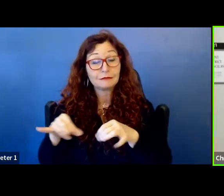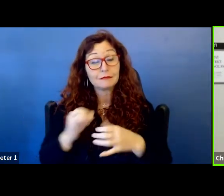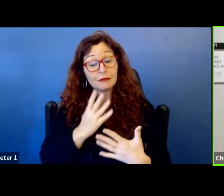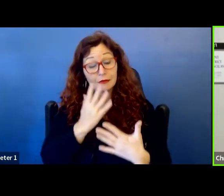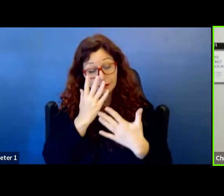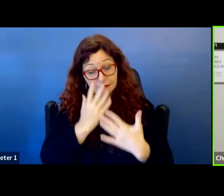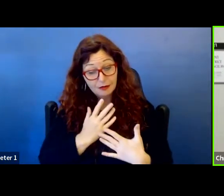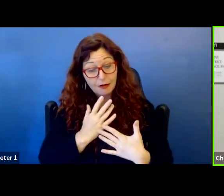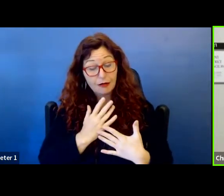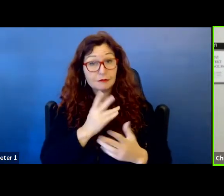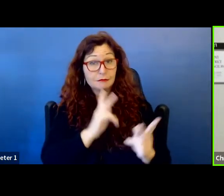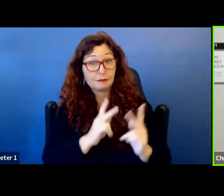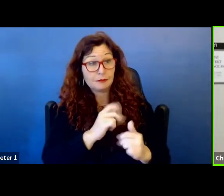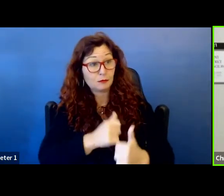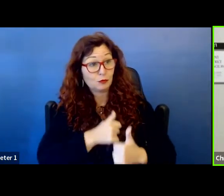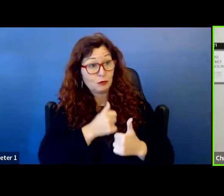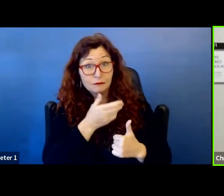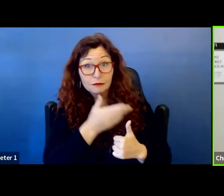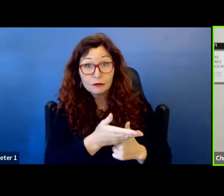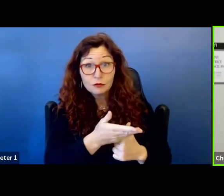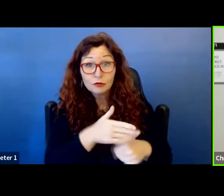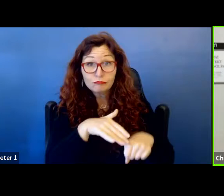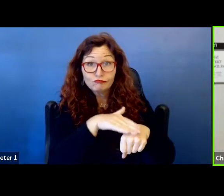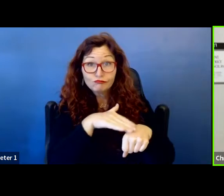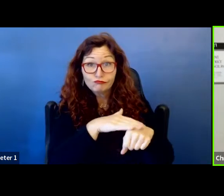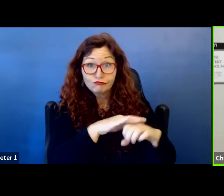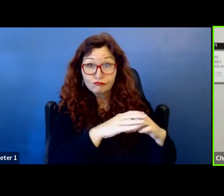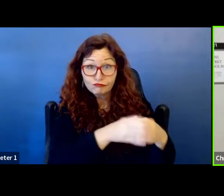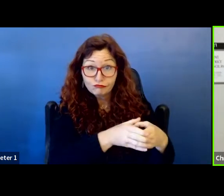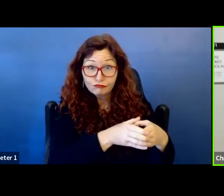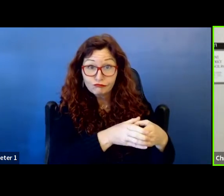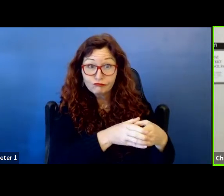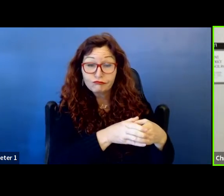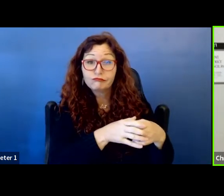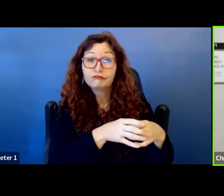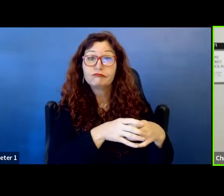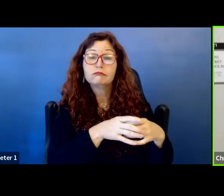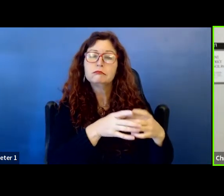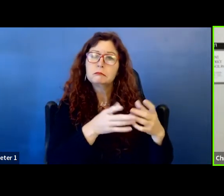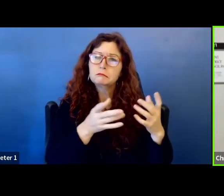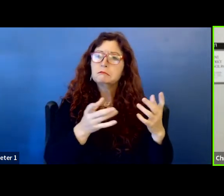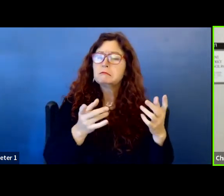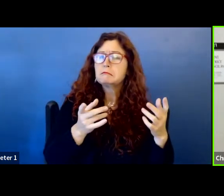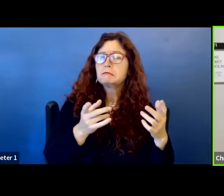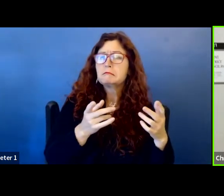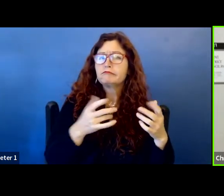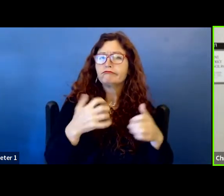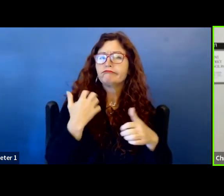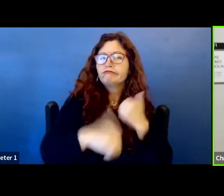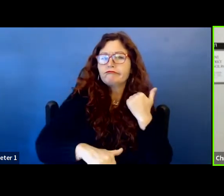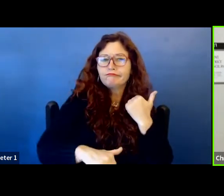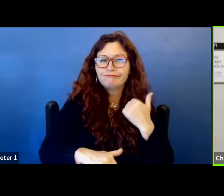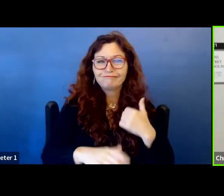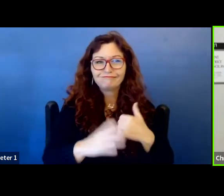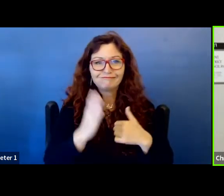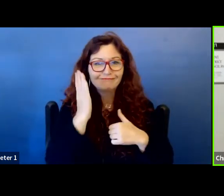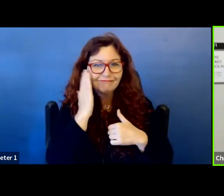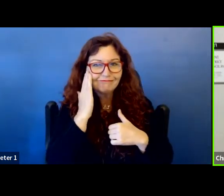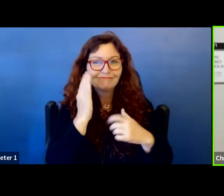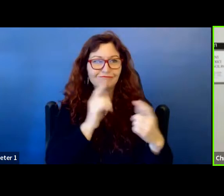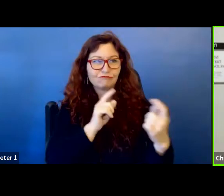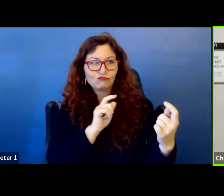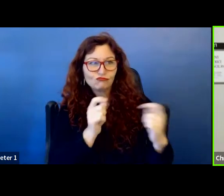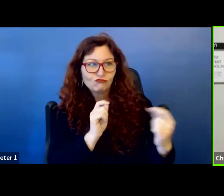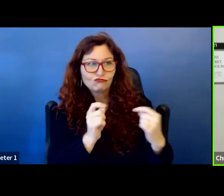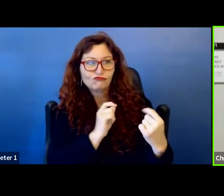those communities themselves we were more able and they are more able to adapt to those the needs of the employers and industries given our